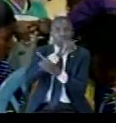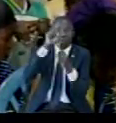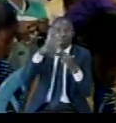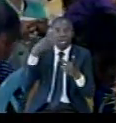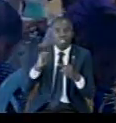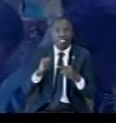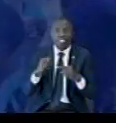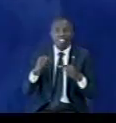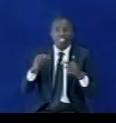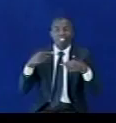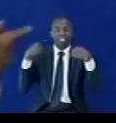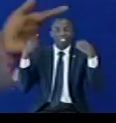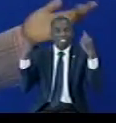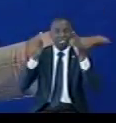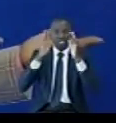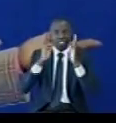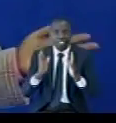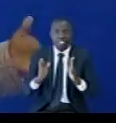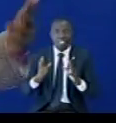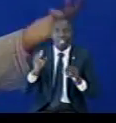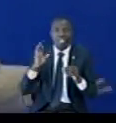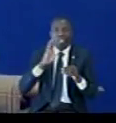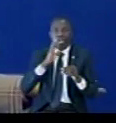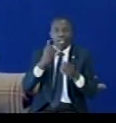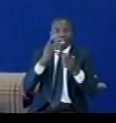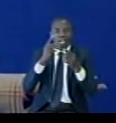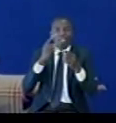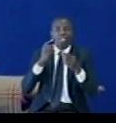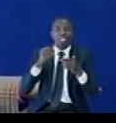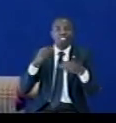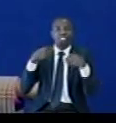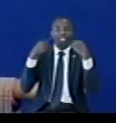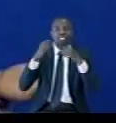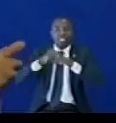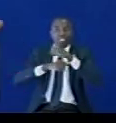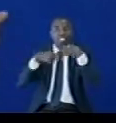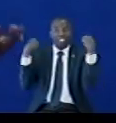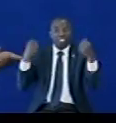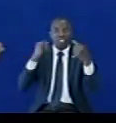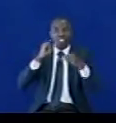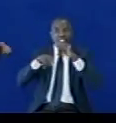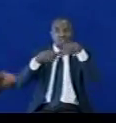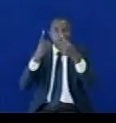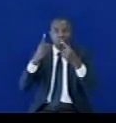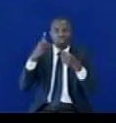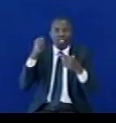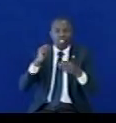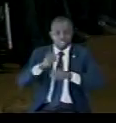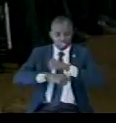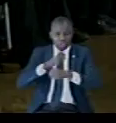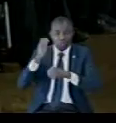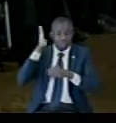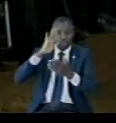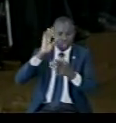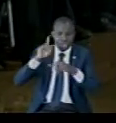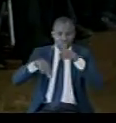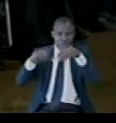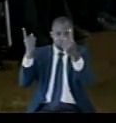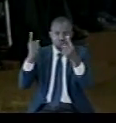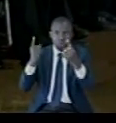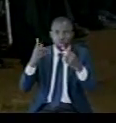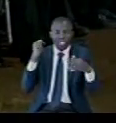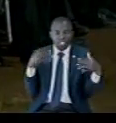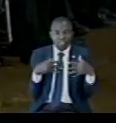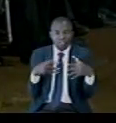are gone, the suffering will go. The panic will go.